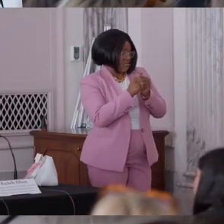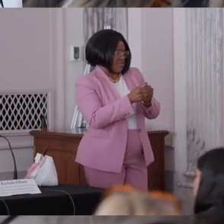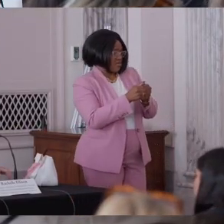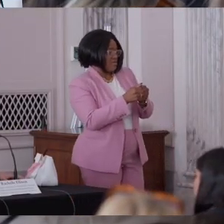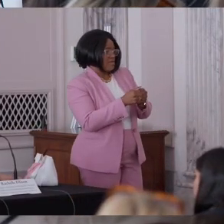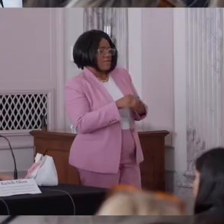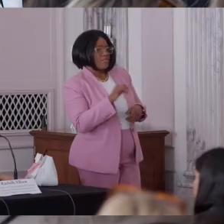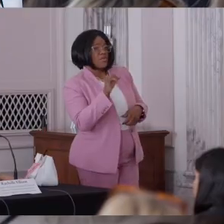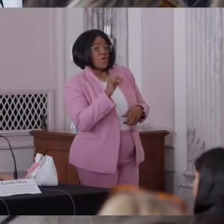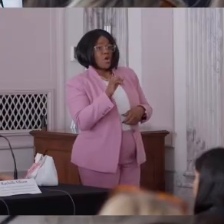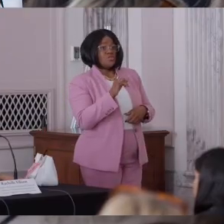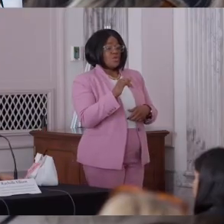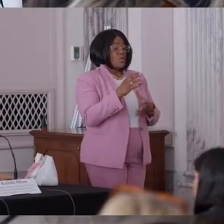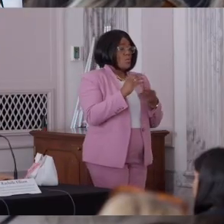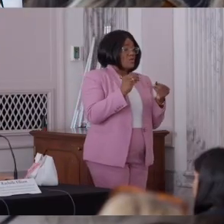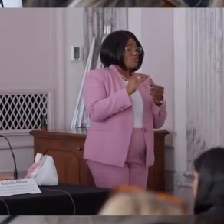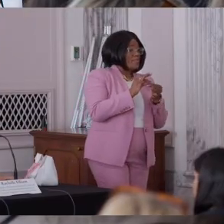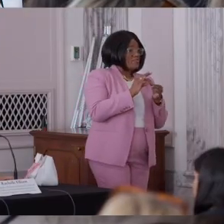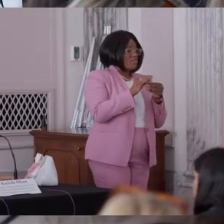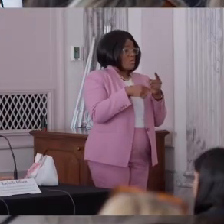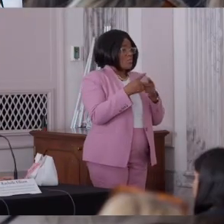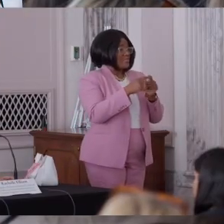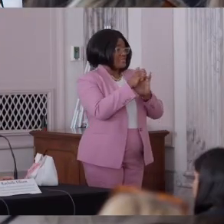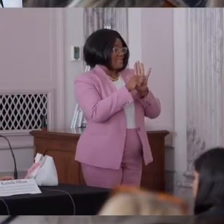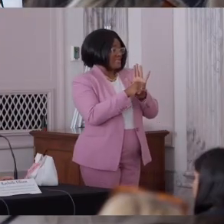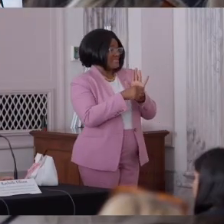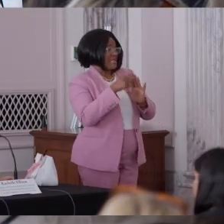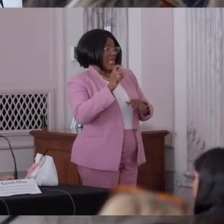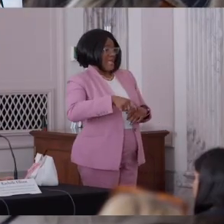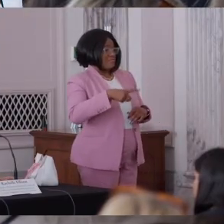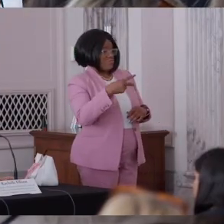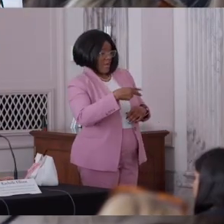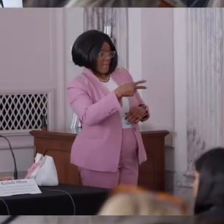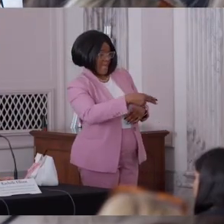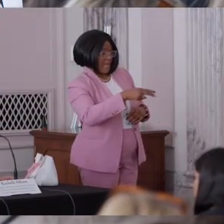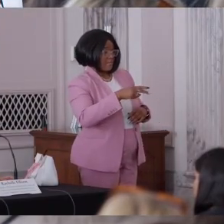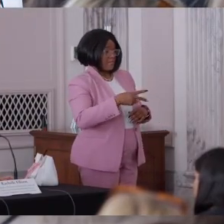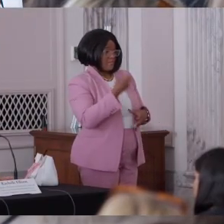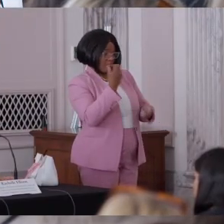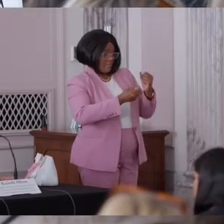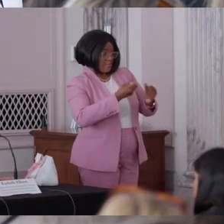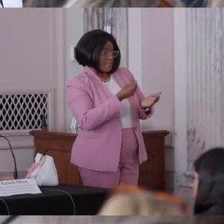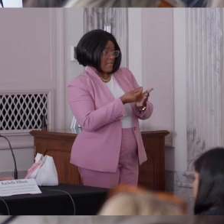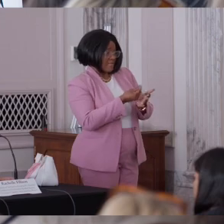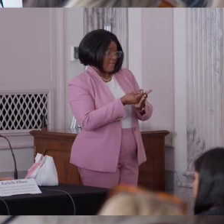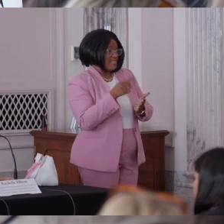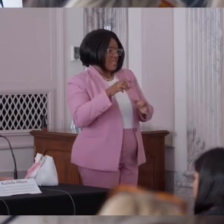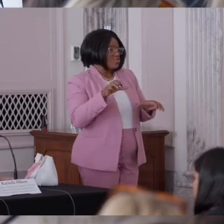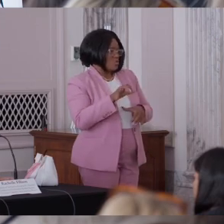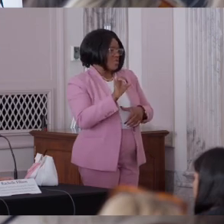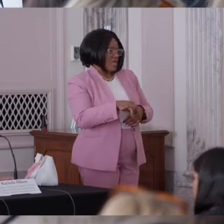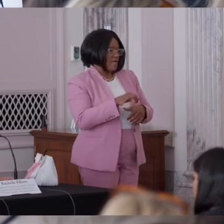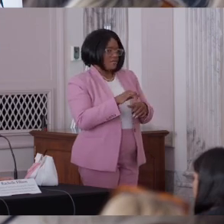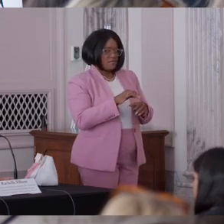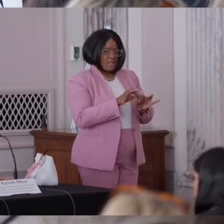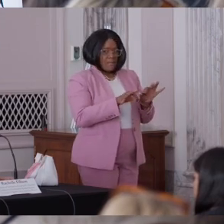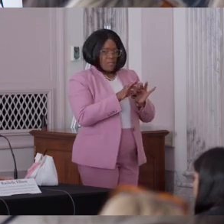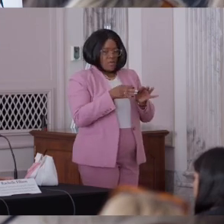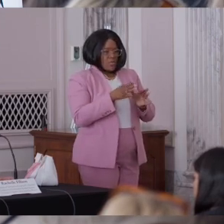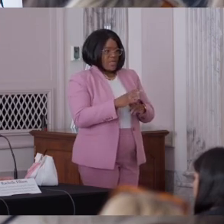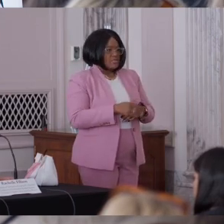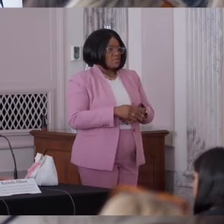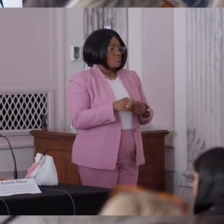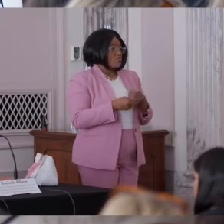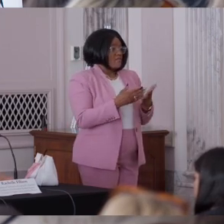me just also highlight that when states have to cut back in money, they do it in a couple of critical ways. They pay providers